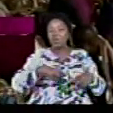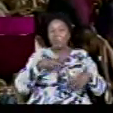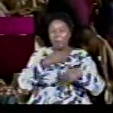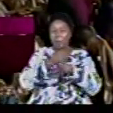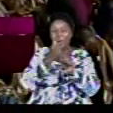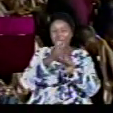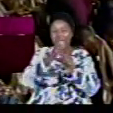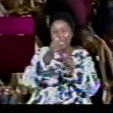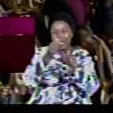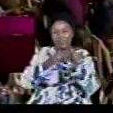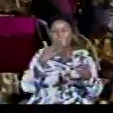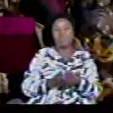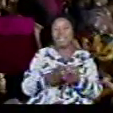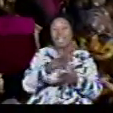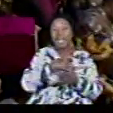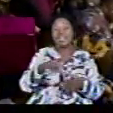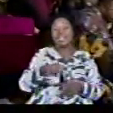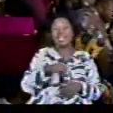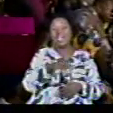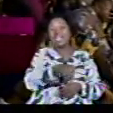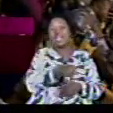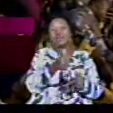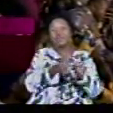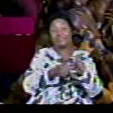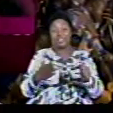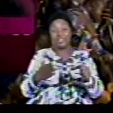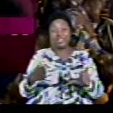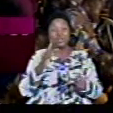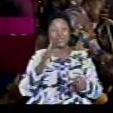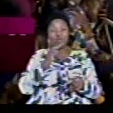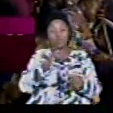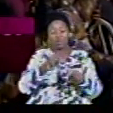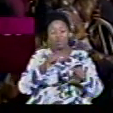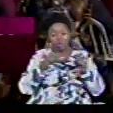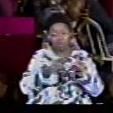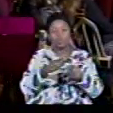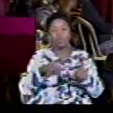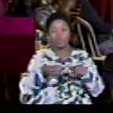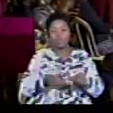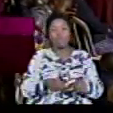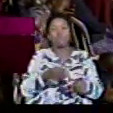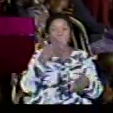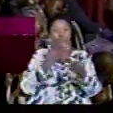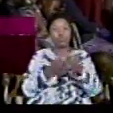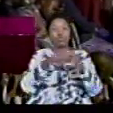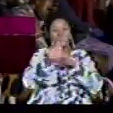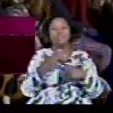everything will continue to remain good in your life. And I hear